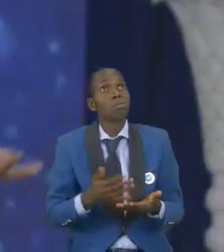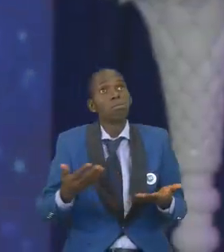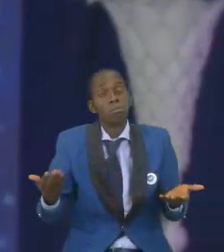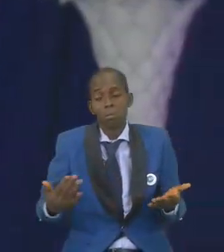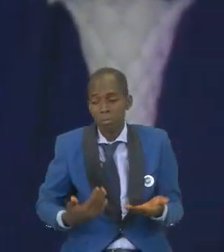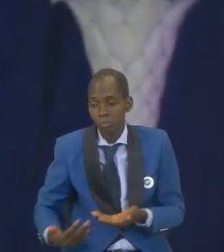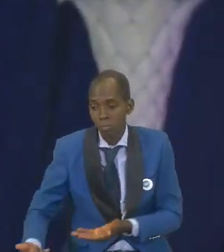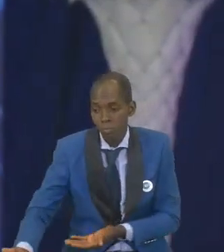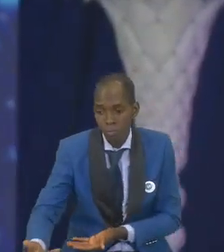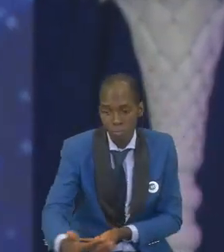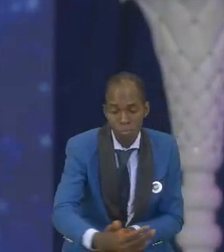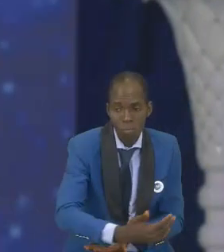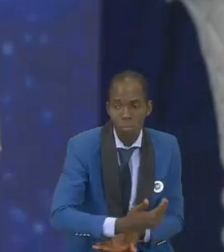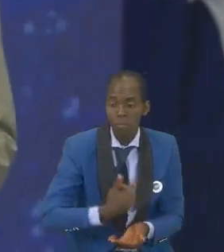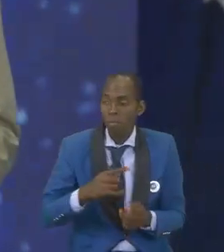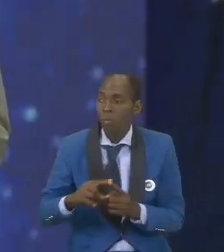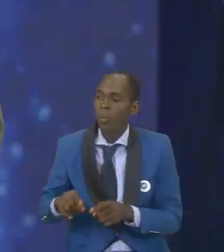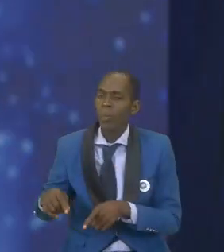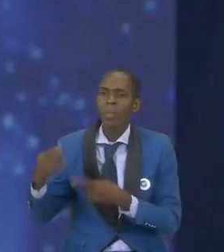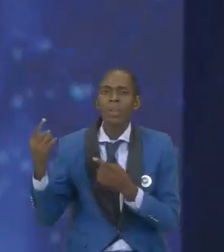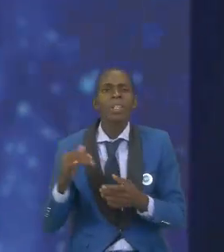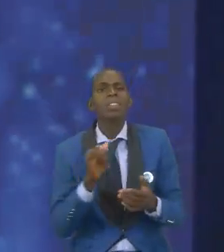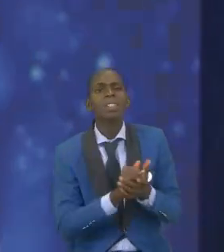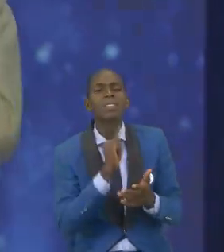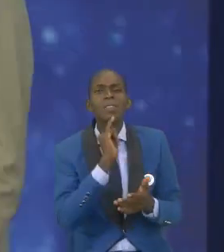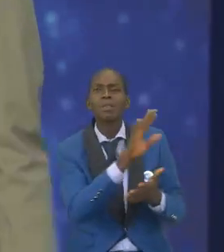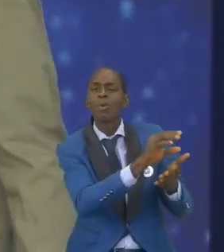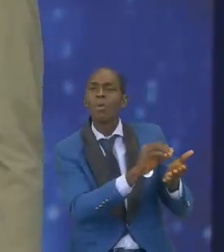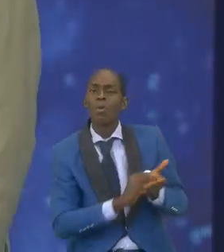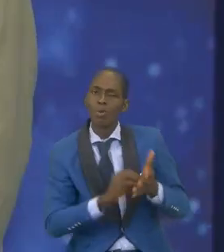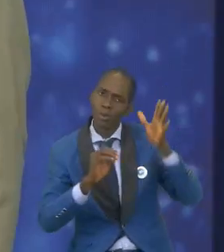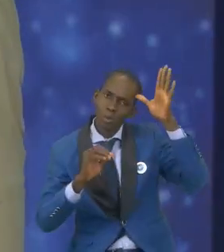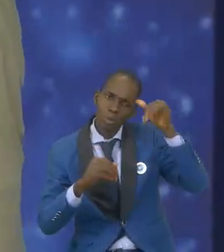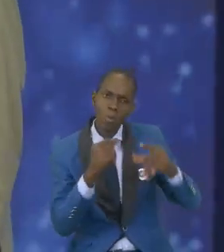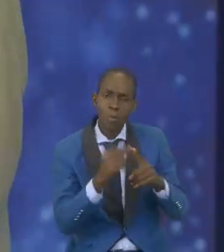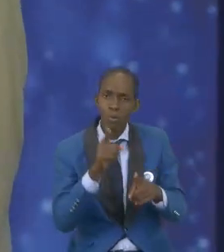you will not sell. They're just making a statement. If they are stubborn, you too be